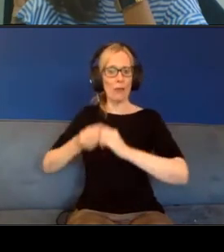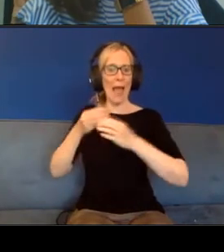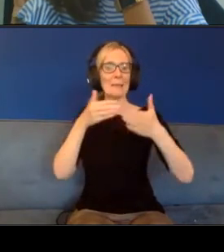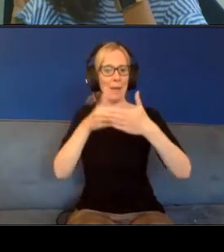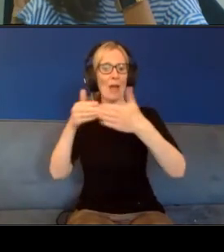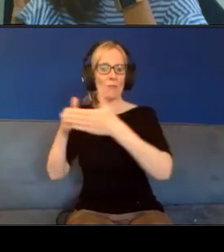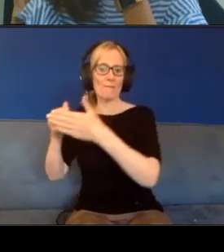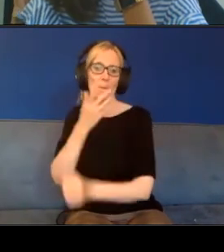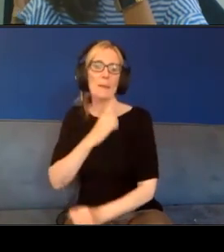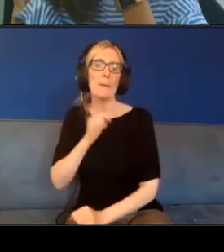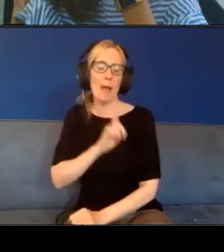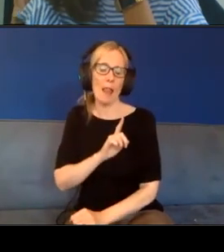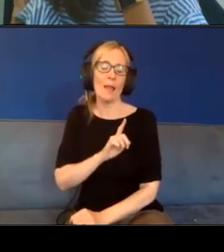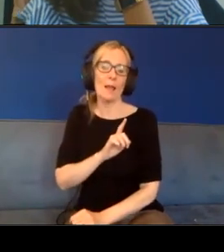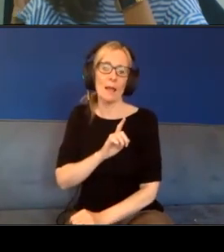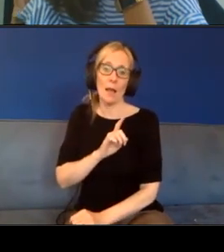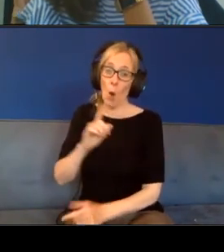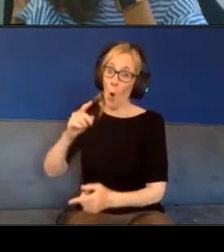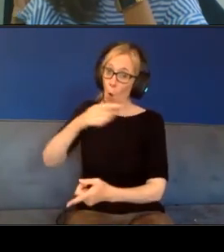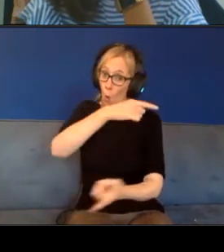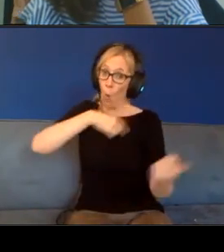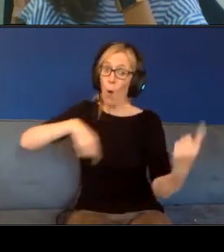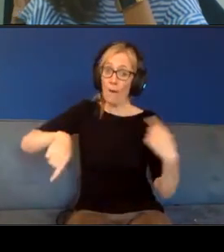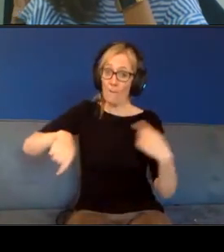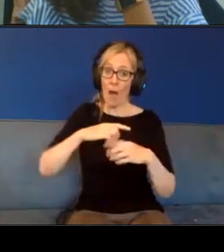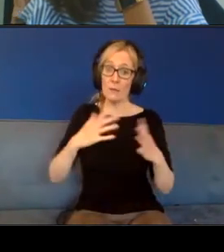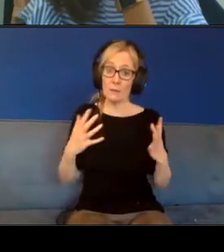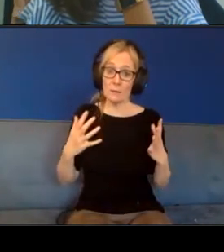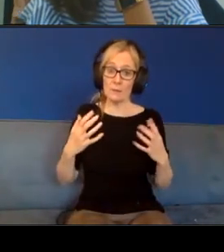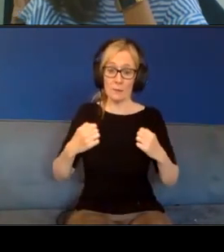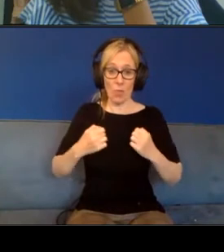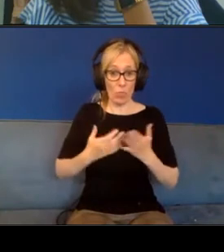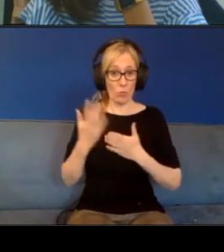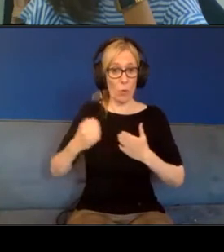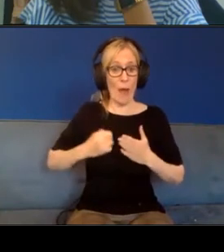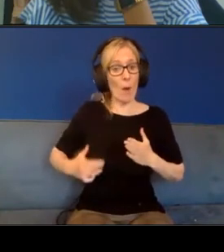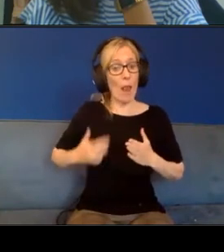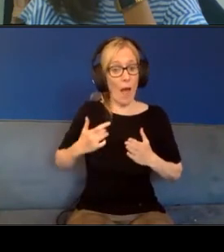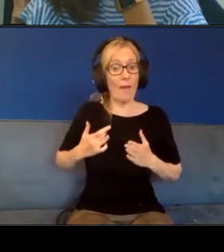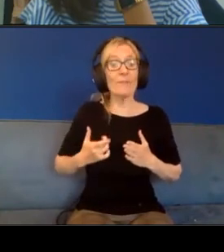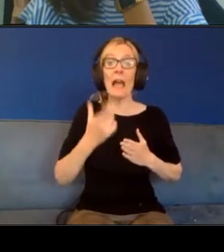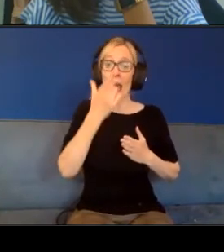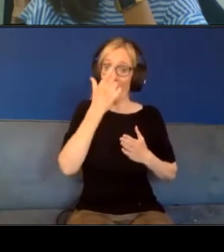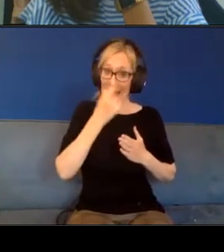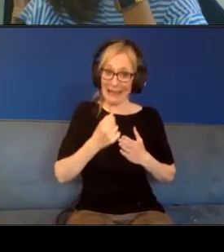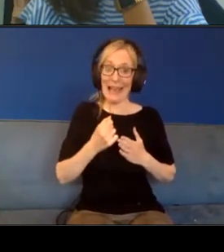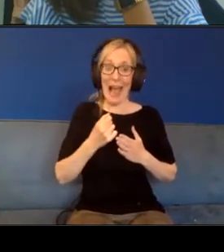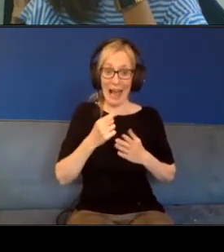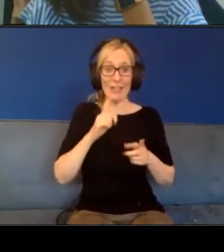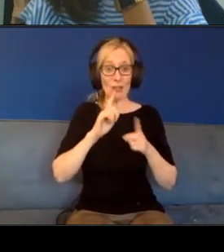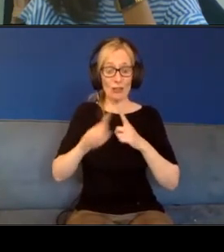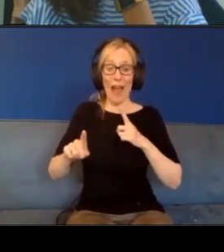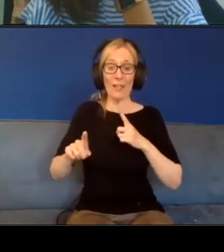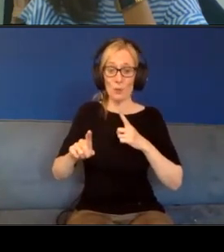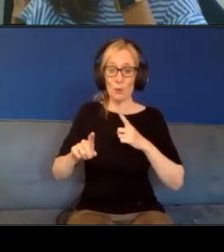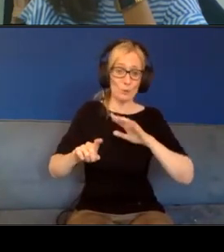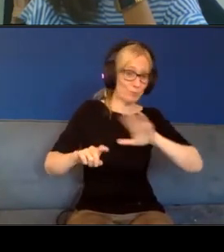obstacles, and all of us in our lives can make a contribution to try and remove some of